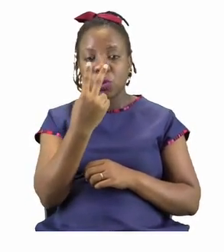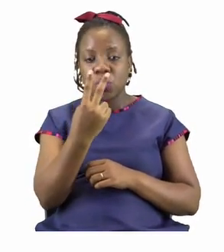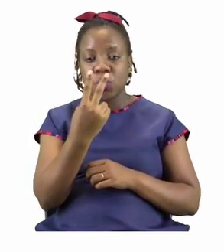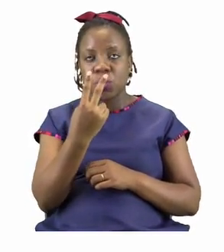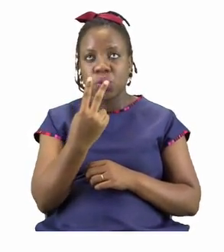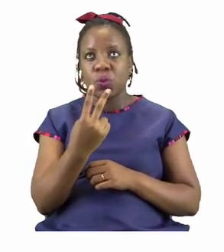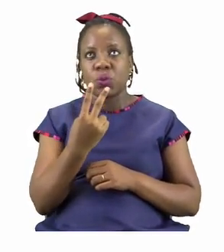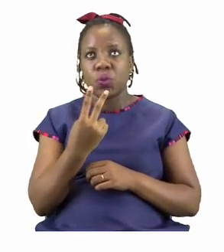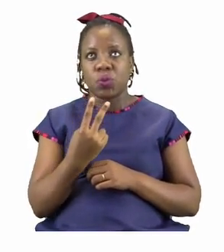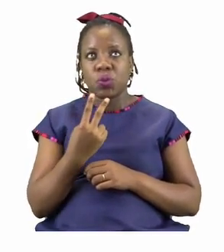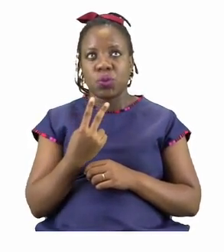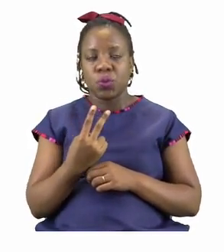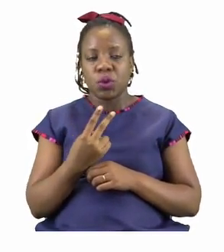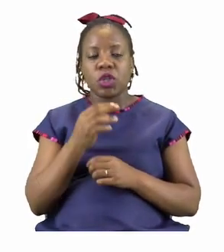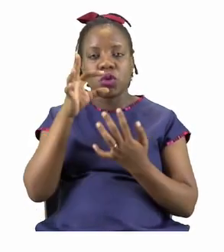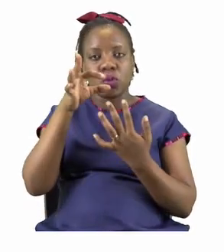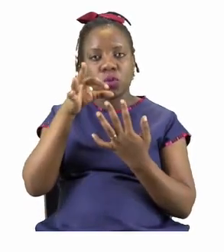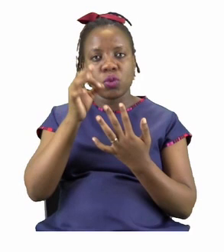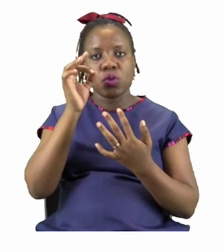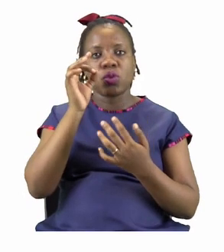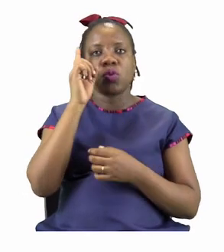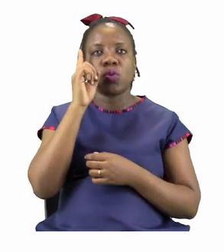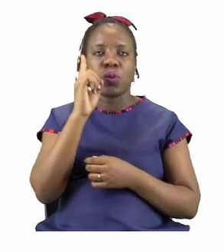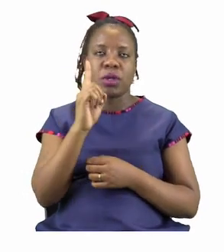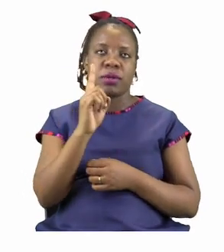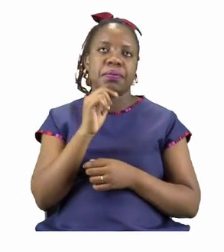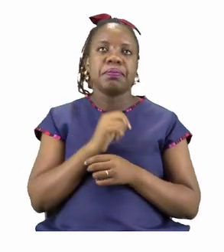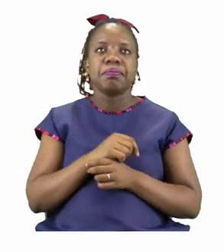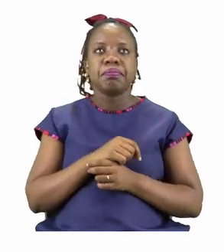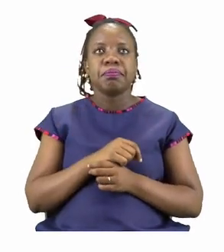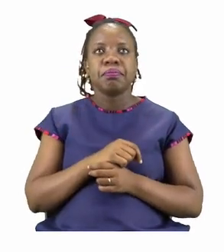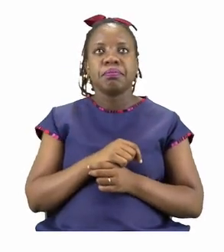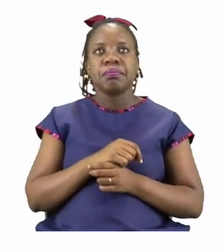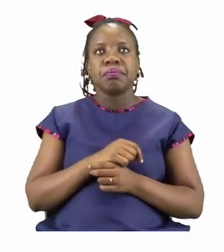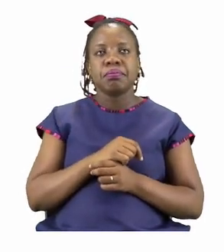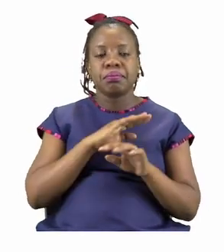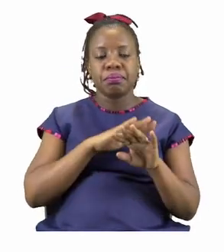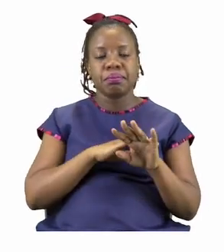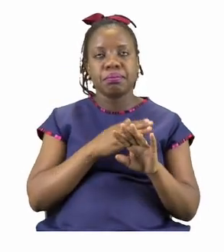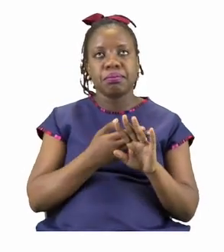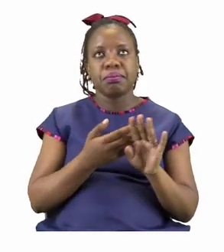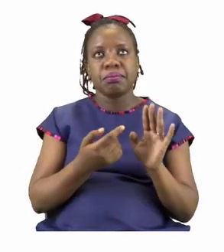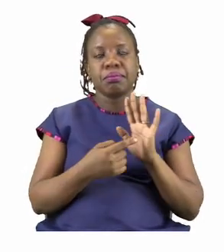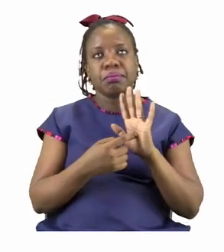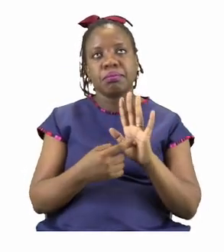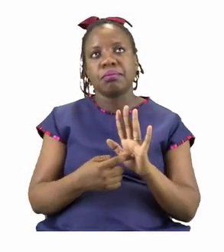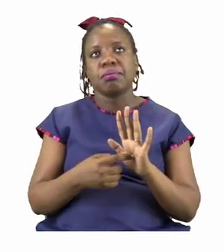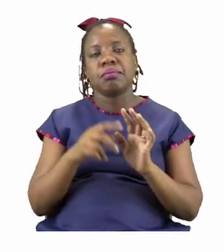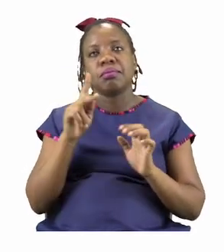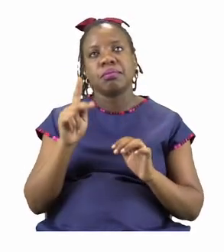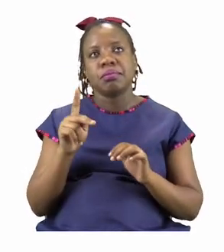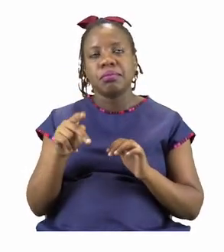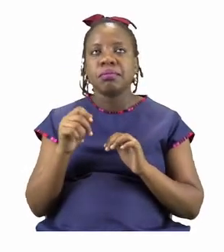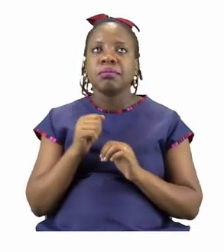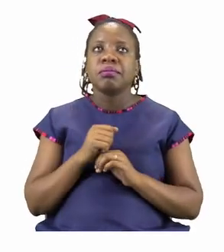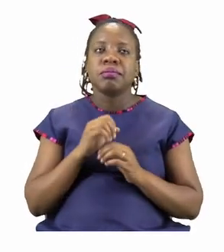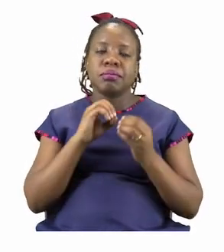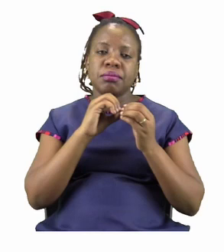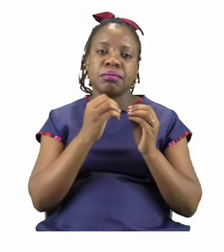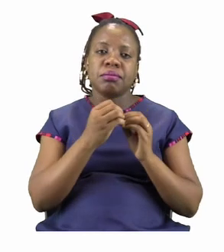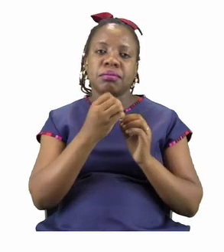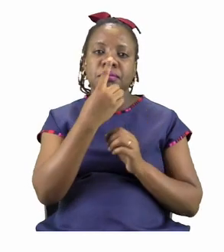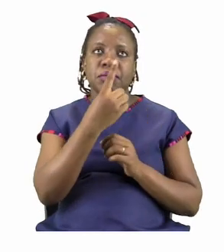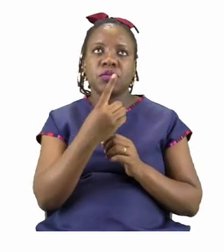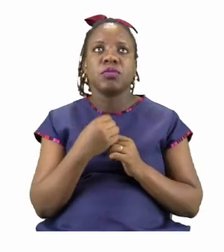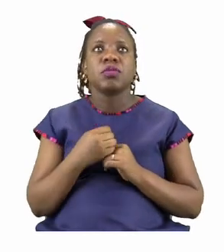number 1. I wrote the sentence on the board, so let's quickly do it together. Now number 1 on the board